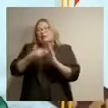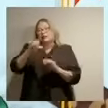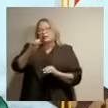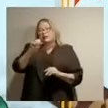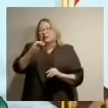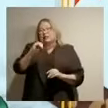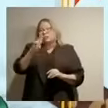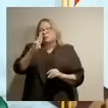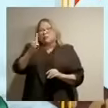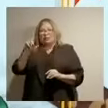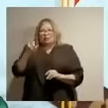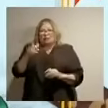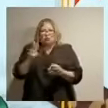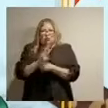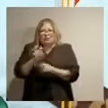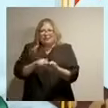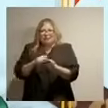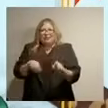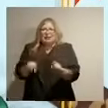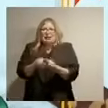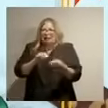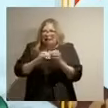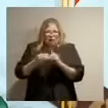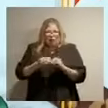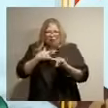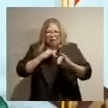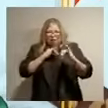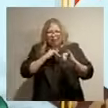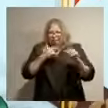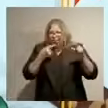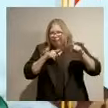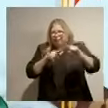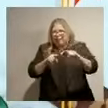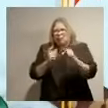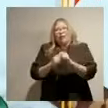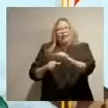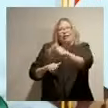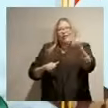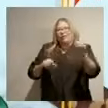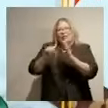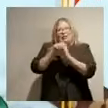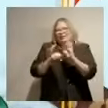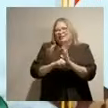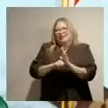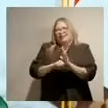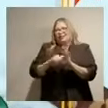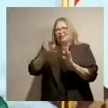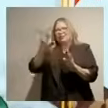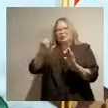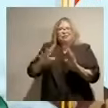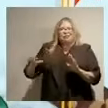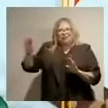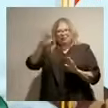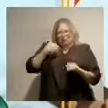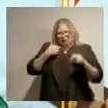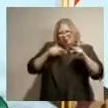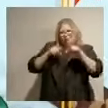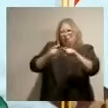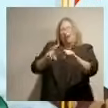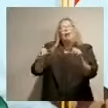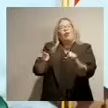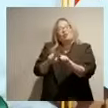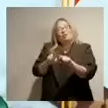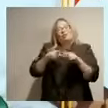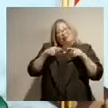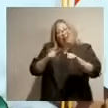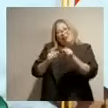same exact number, roughly. We're aligning with what many other states are doing all across the United States as well, and we're aligning with our values and